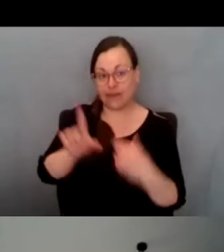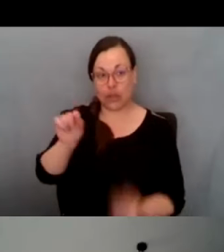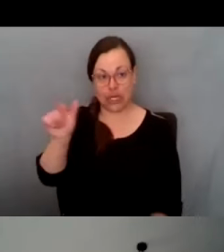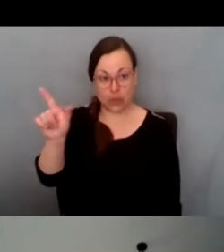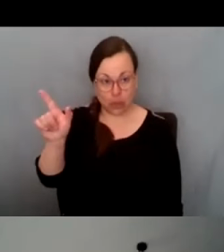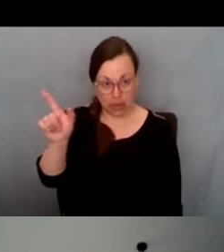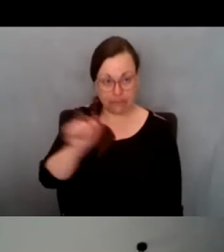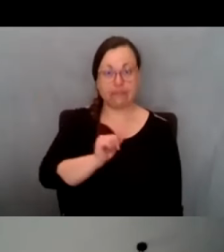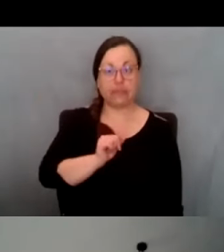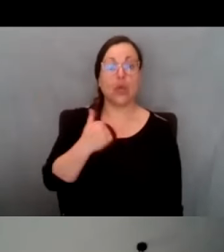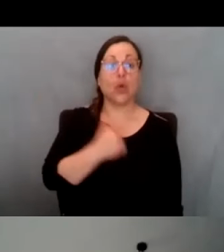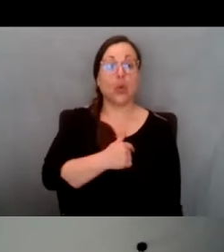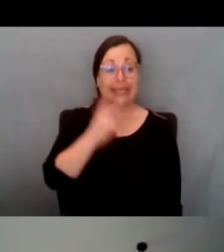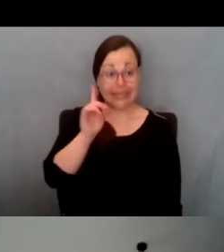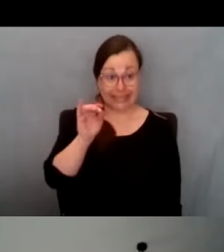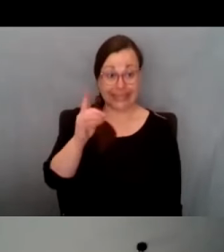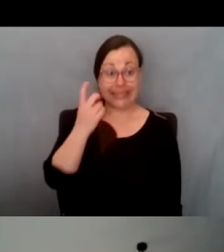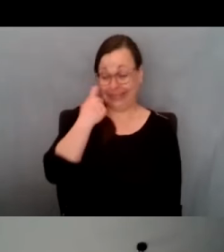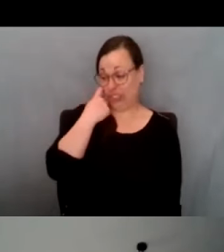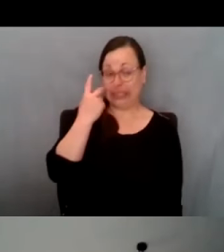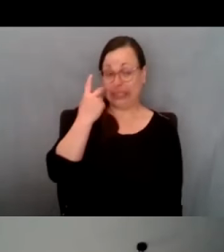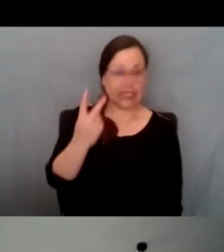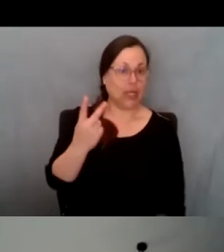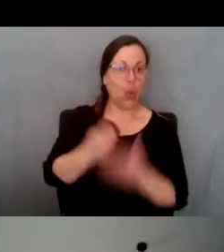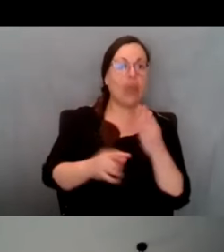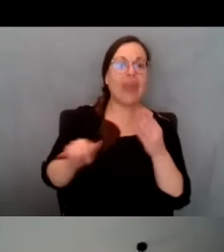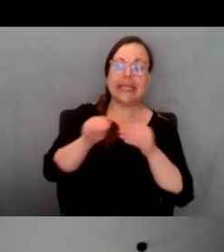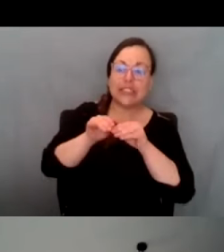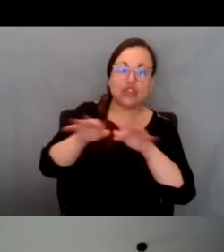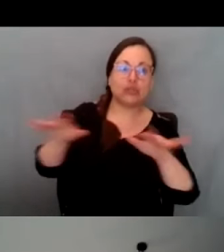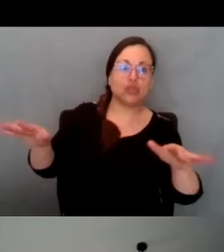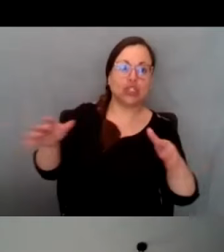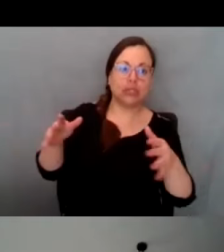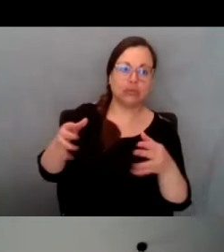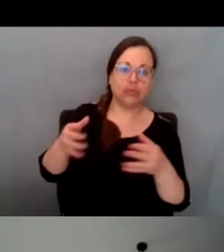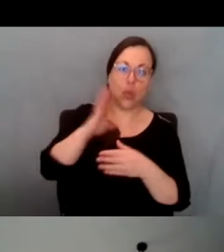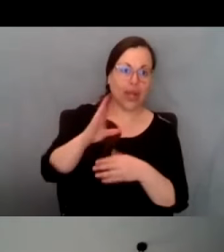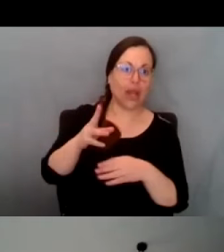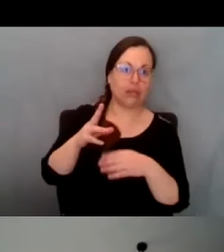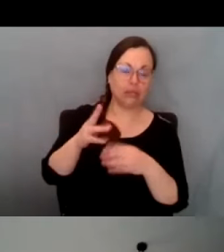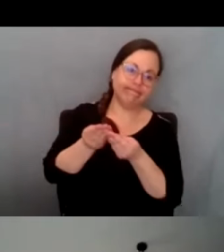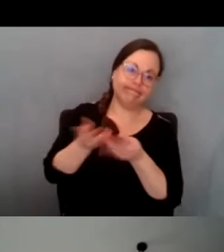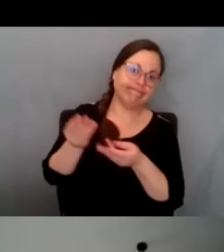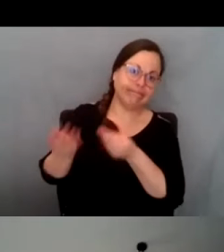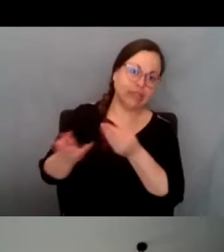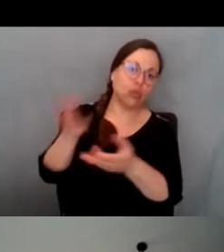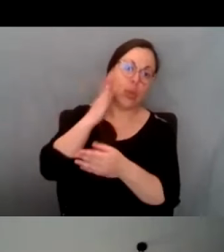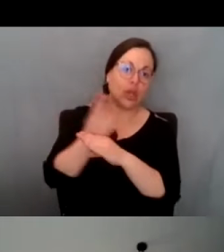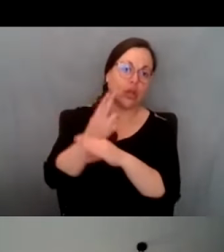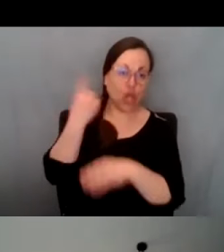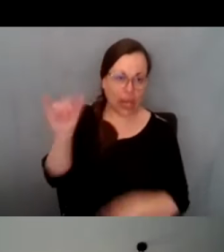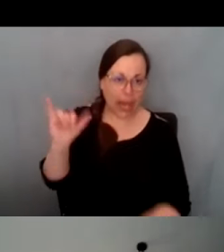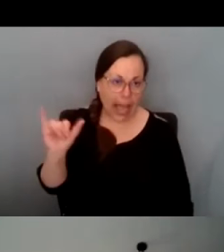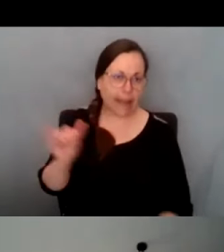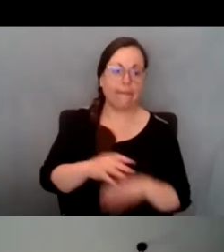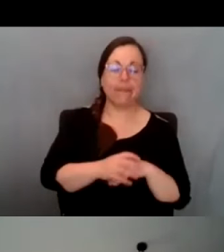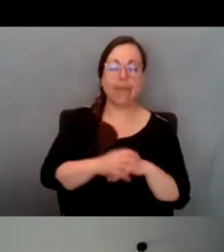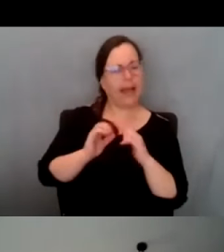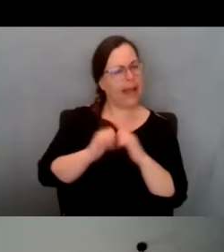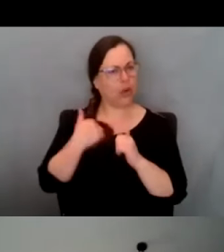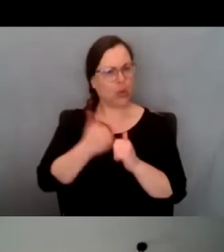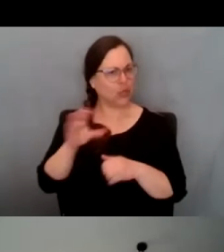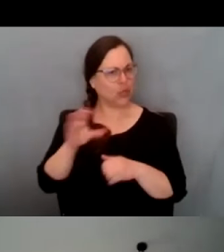see a second ago what that distribution will look like, and We'll also look at that in a second. How do we do that? We